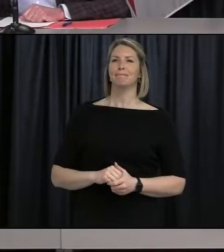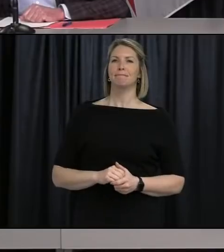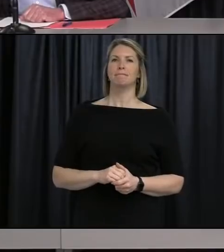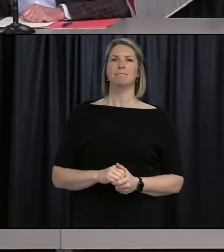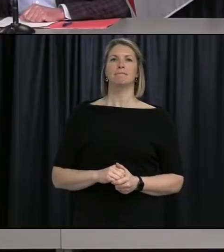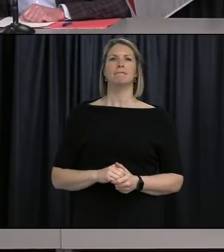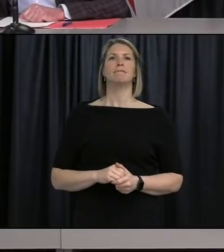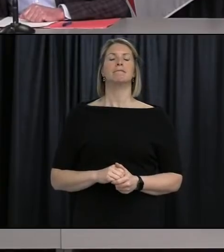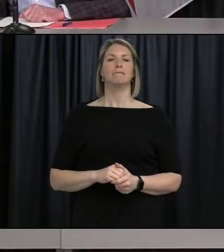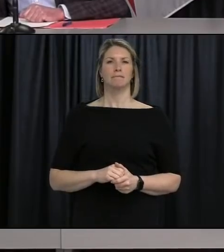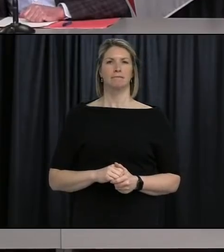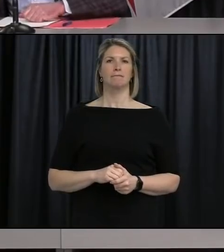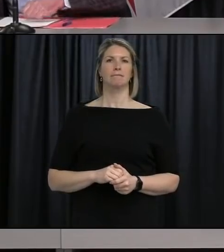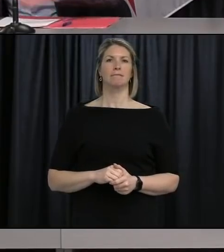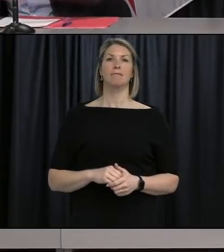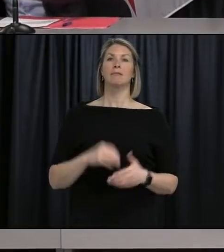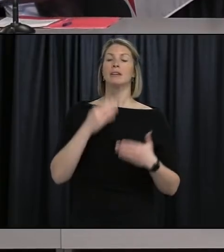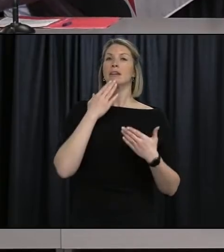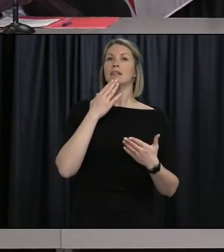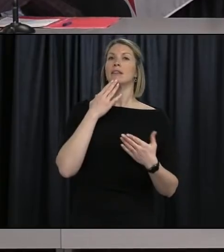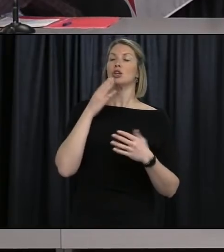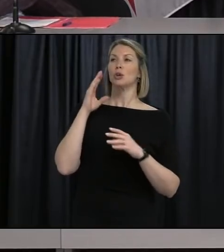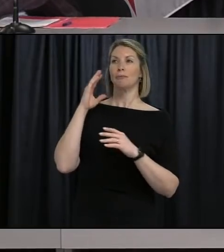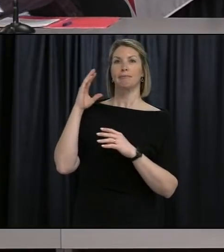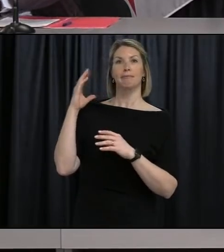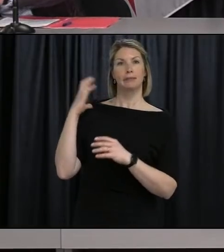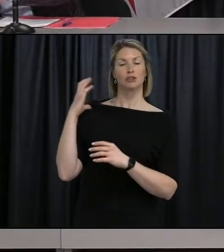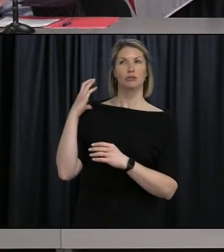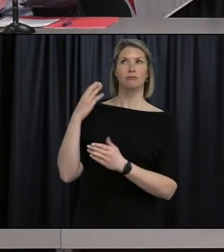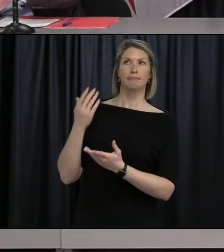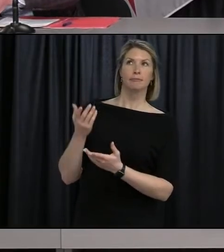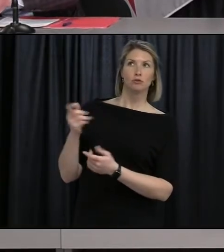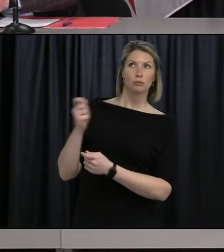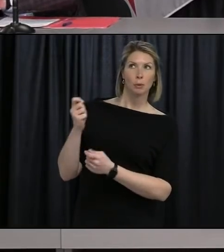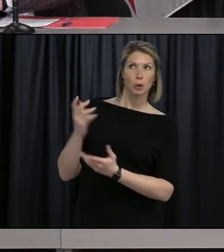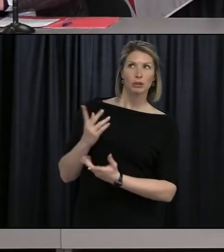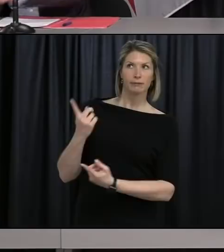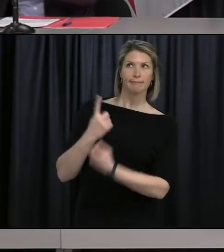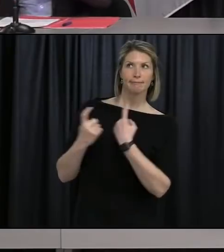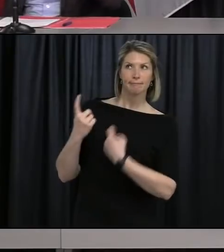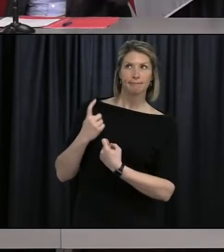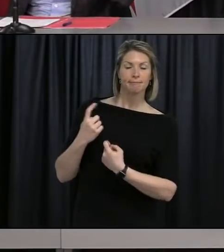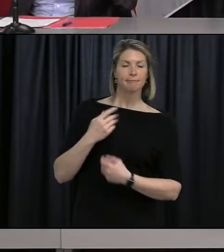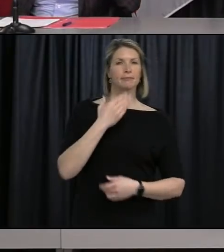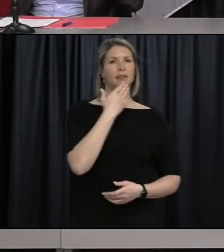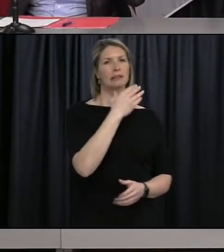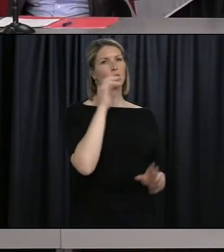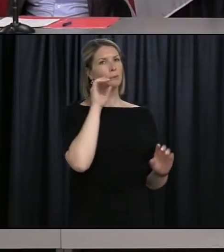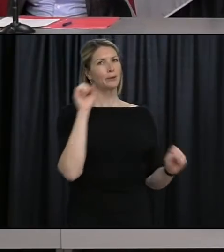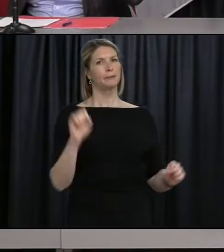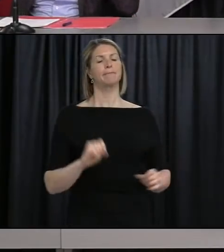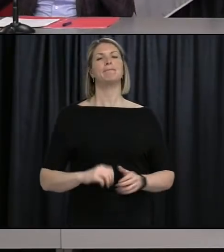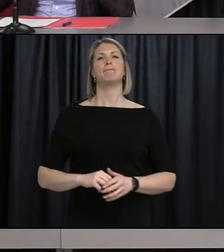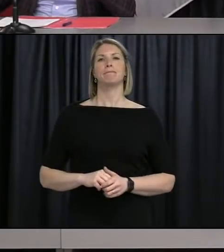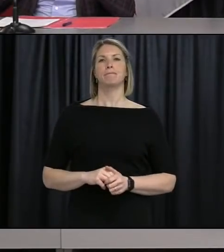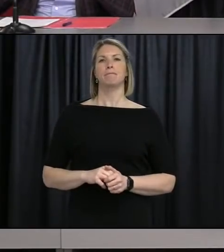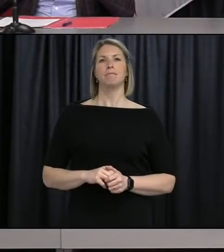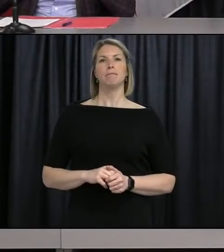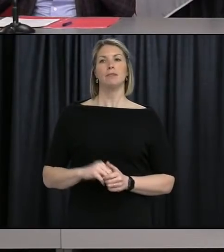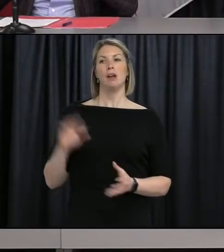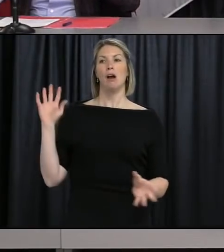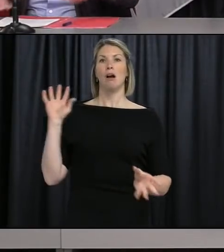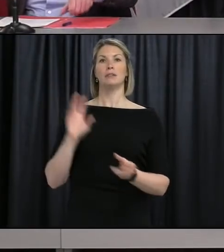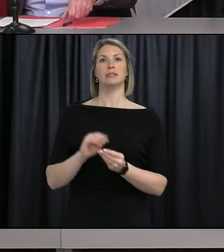Well, thank you so much, Minister. I'll now invite questions from the media. Thank you, Premier. For the benefit of our speakers, there are